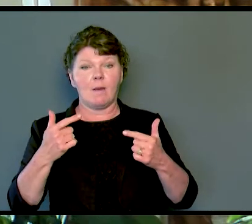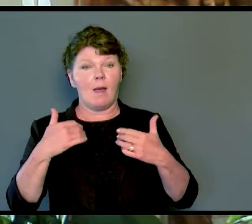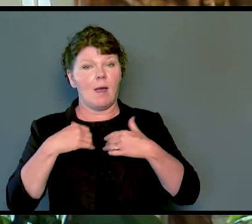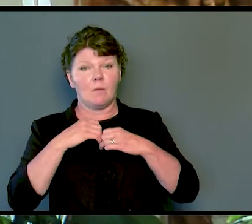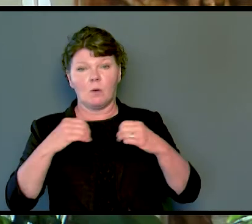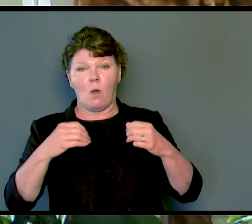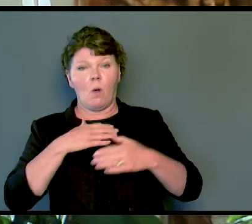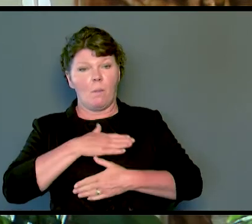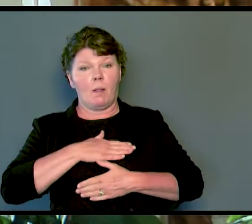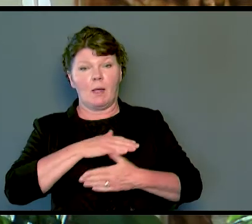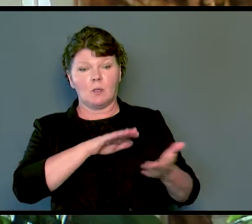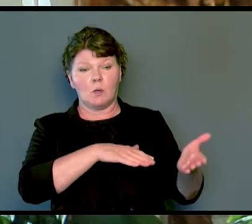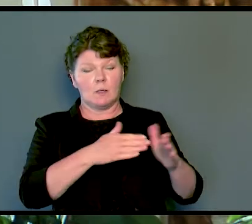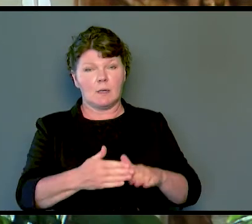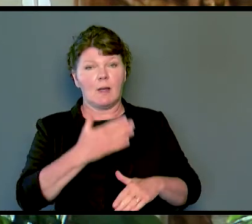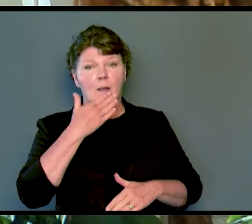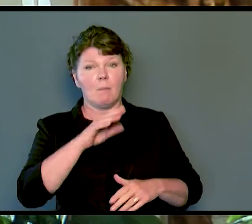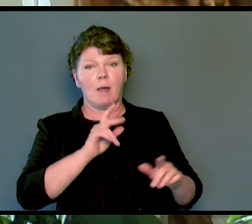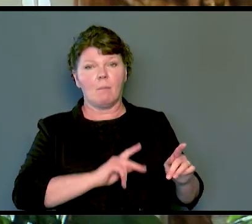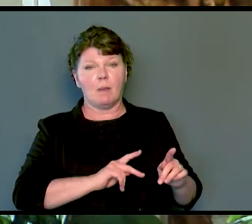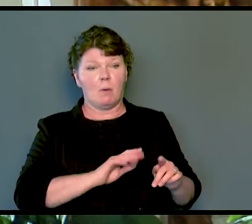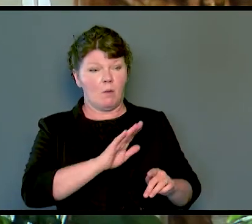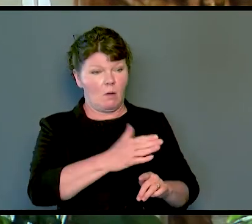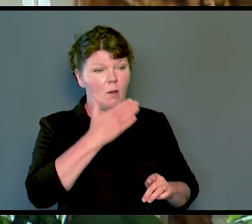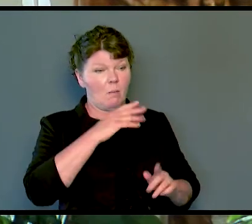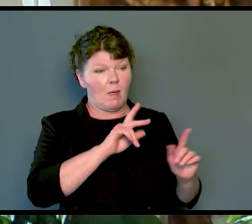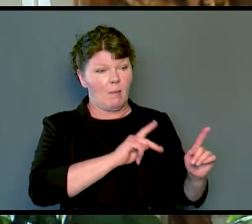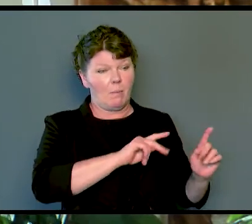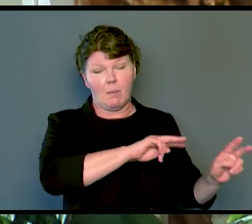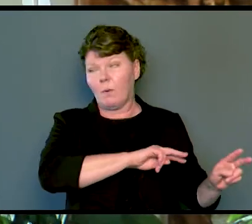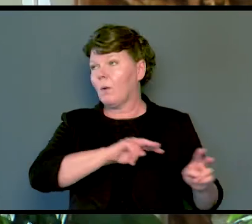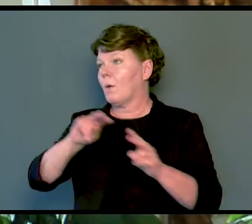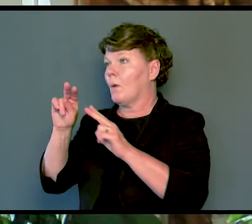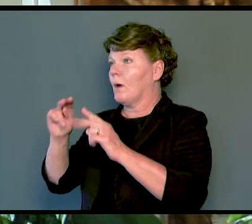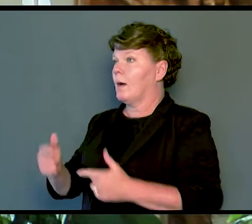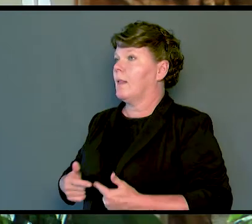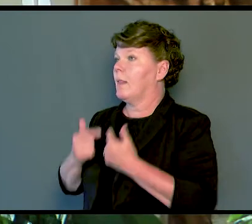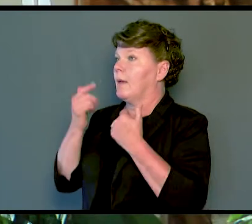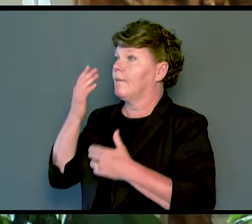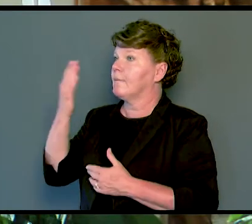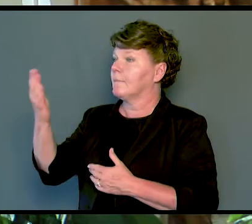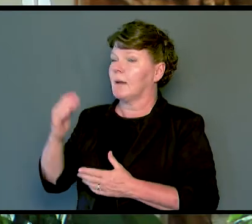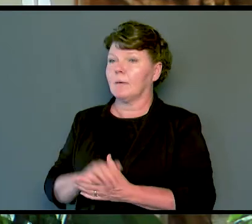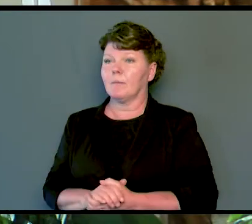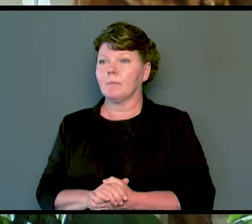God, I have no pleasure in the death of the wicked, but that the wicked turn from his way and live.